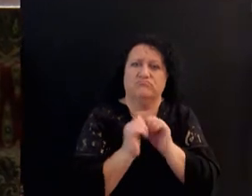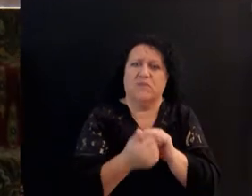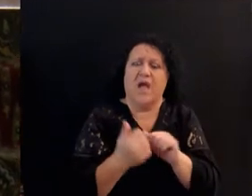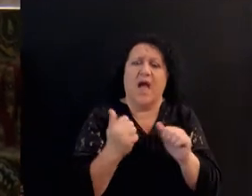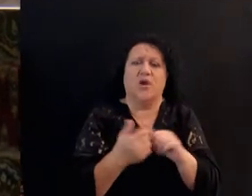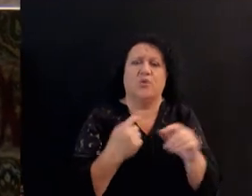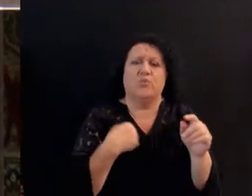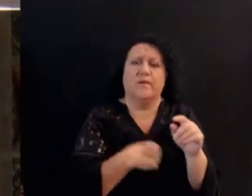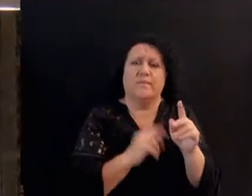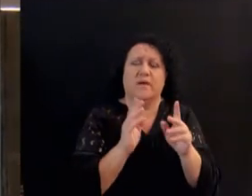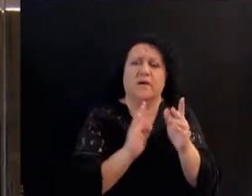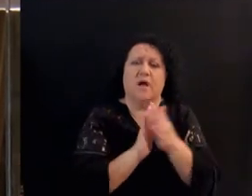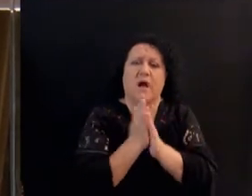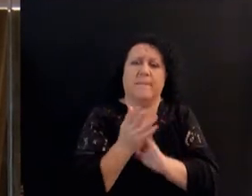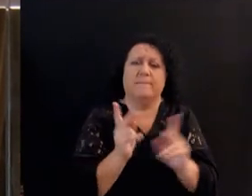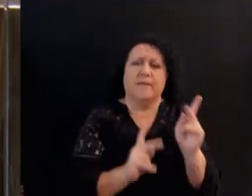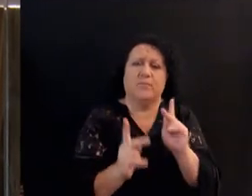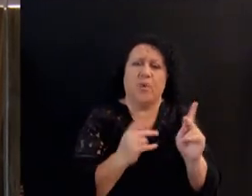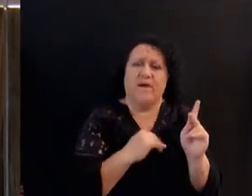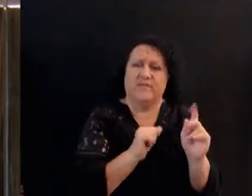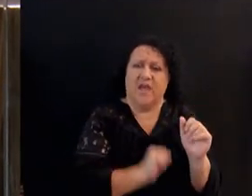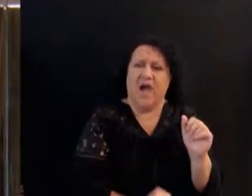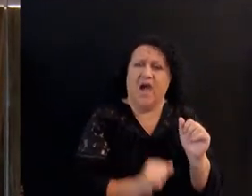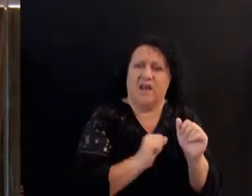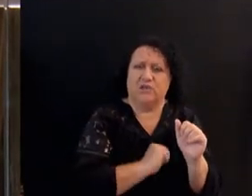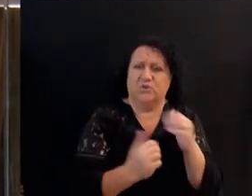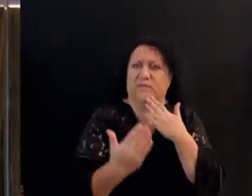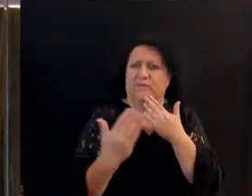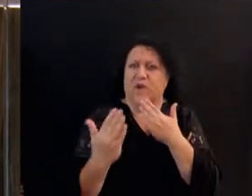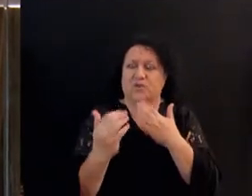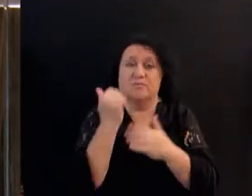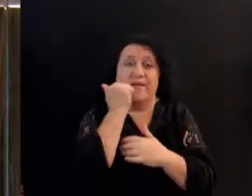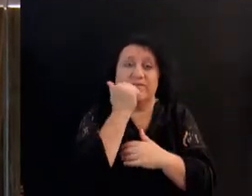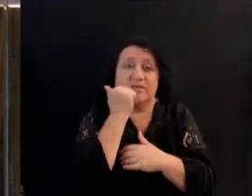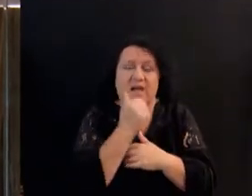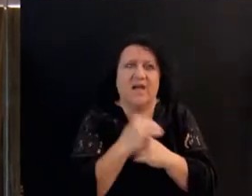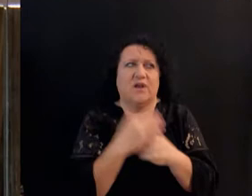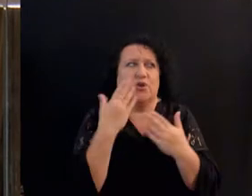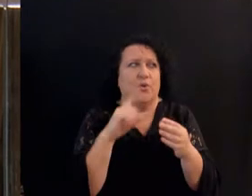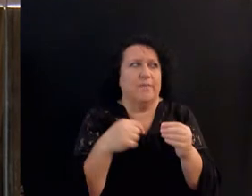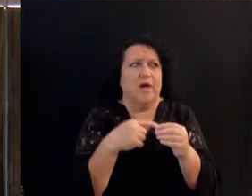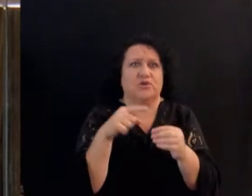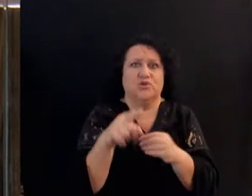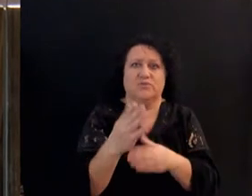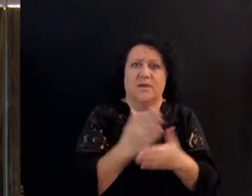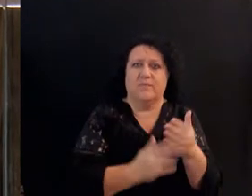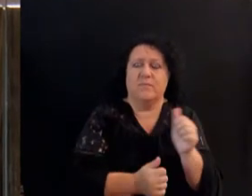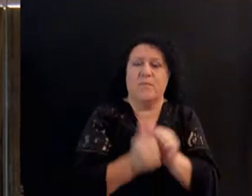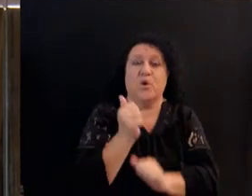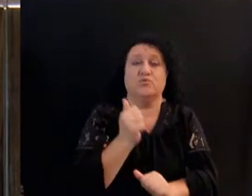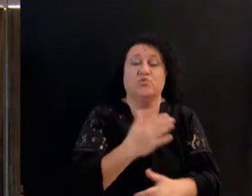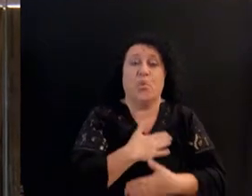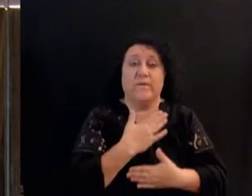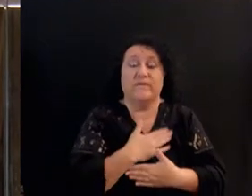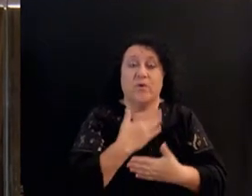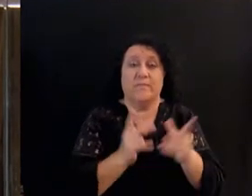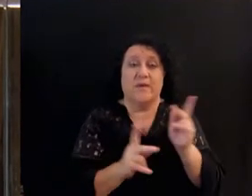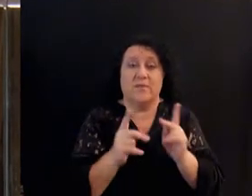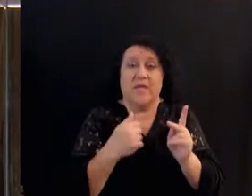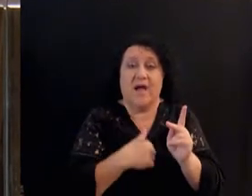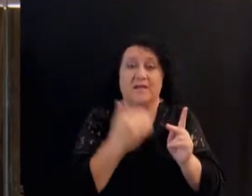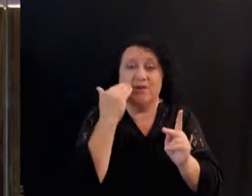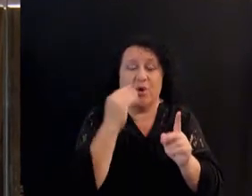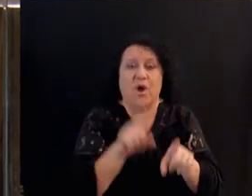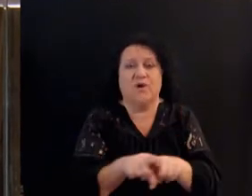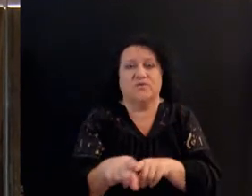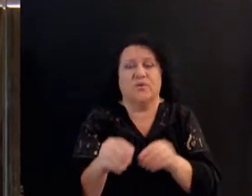of gratitude every day? I don't know about you, but some of the most joyful people I know are also the most